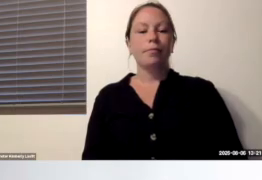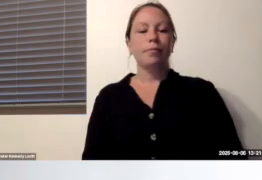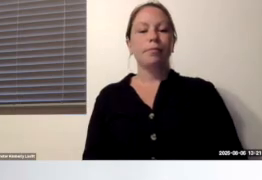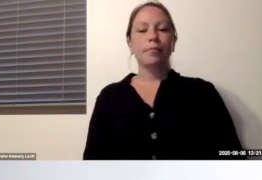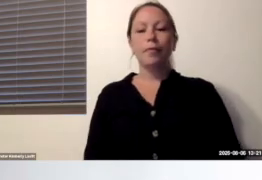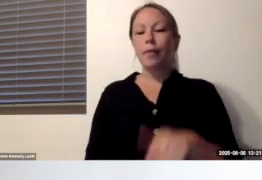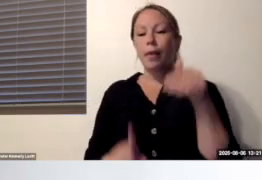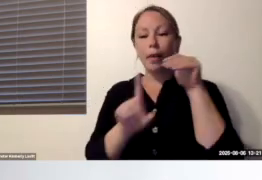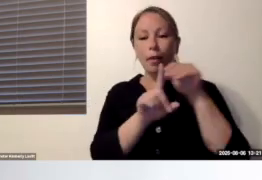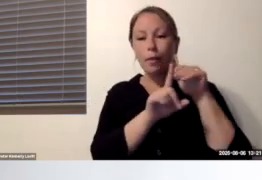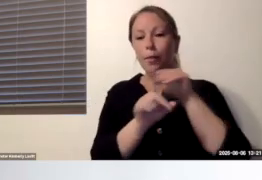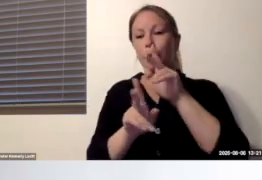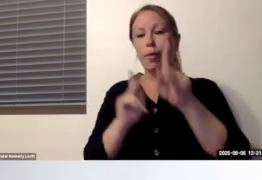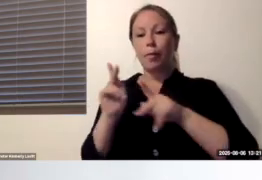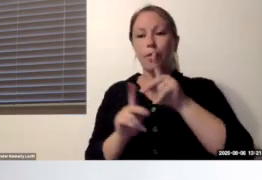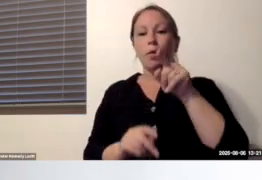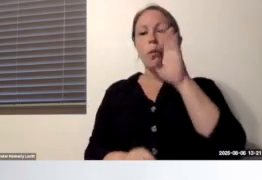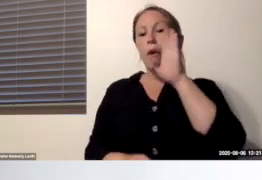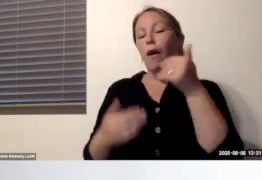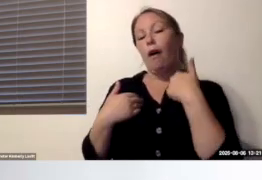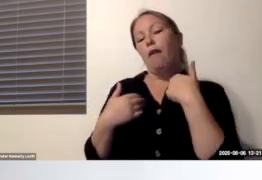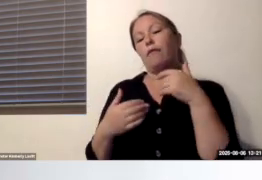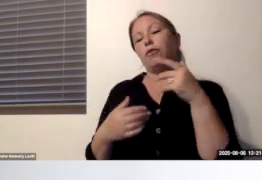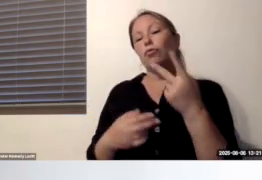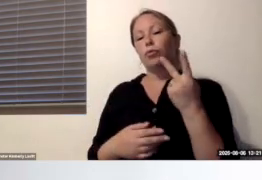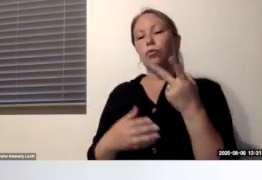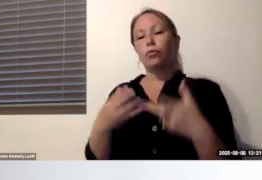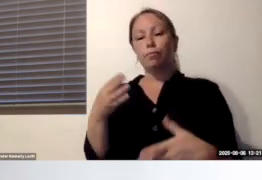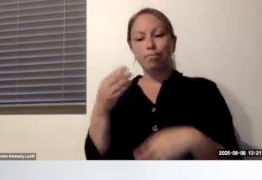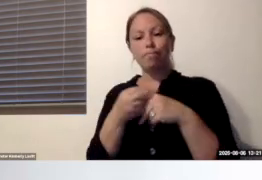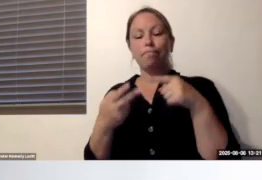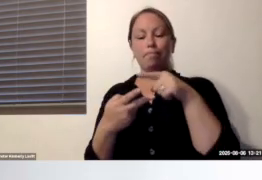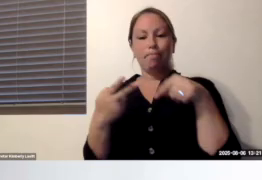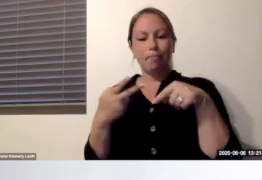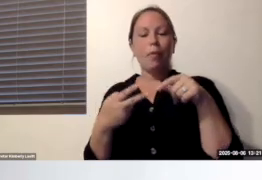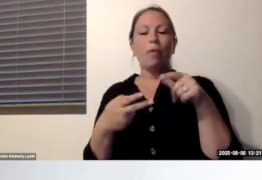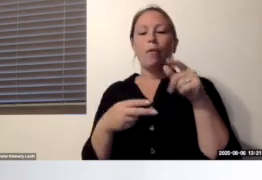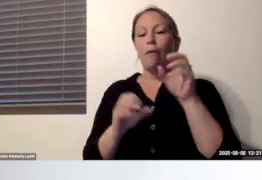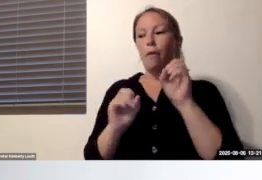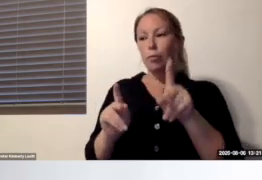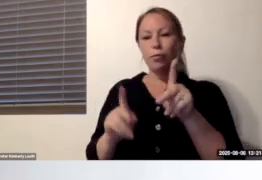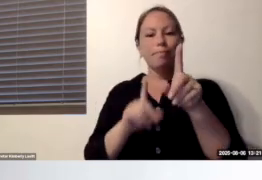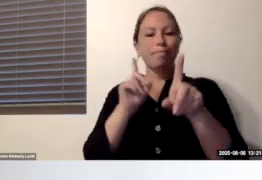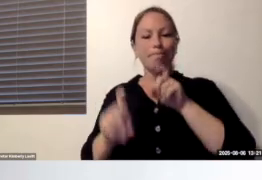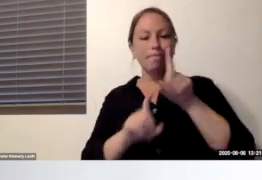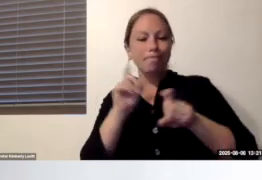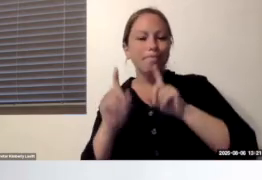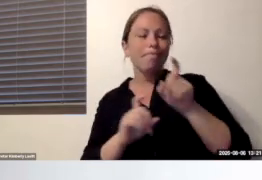I would remind folks that you will have 2 additional opportunities to ask questions